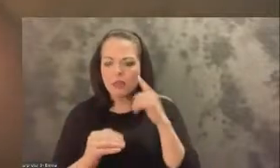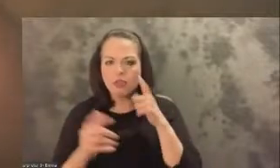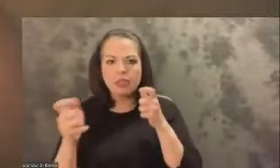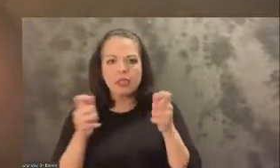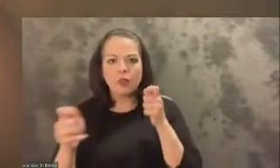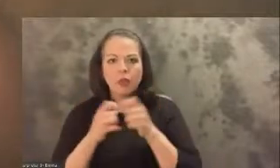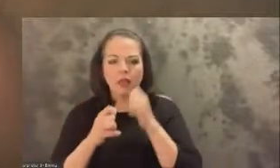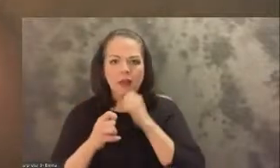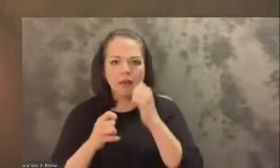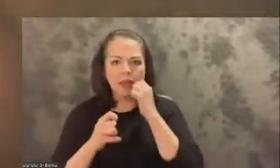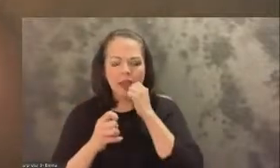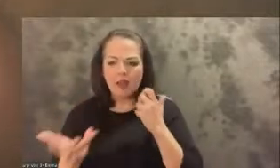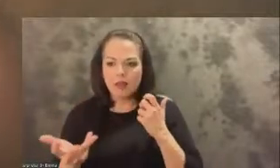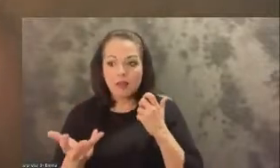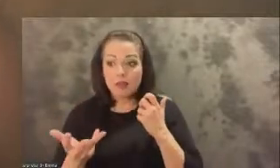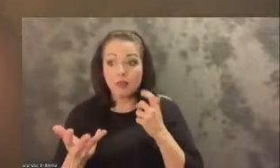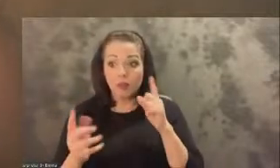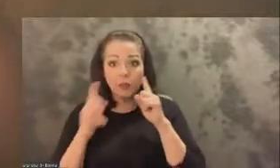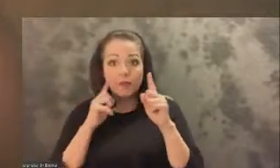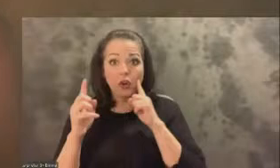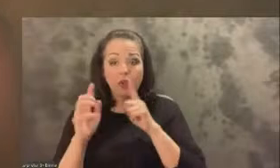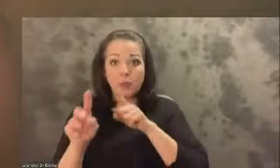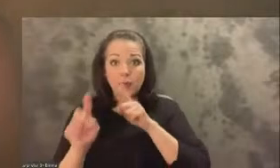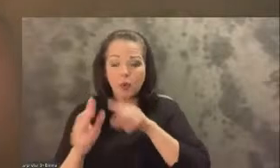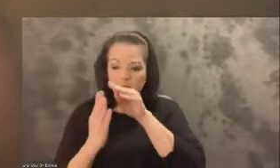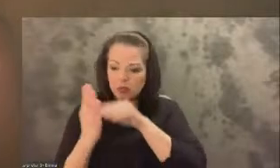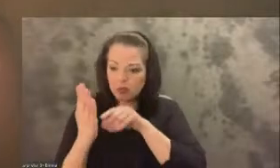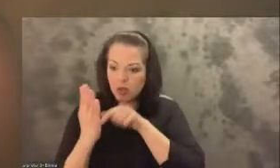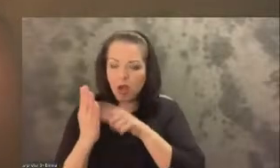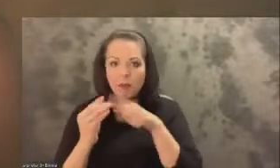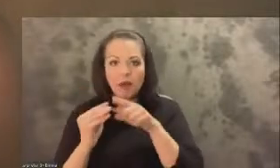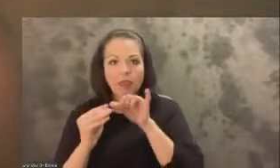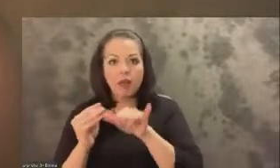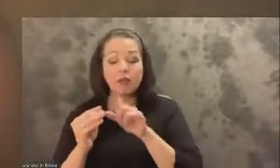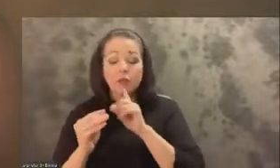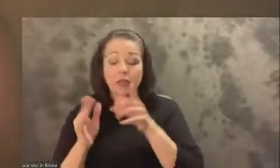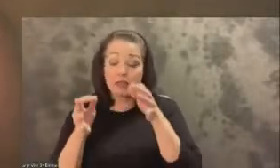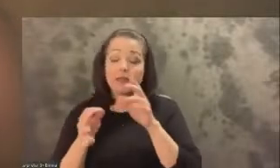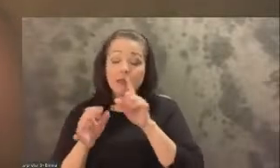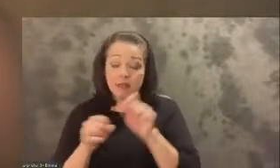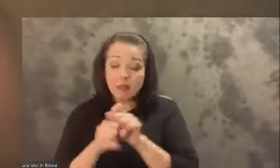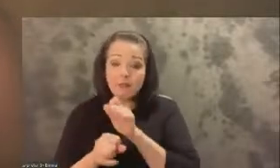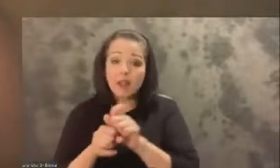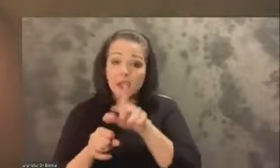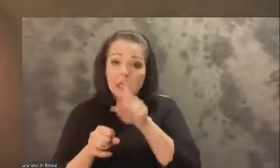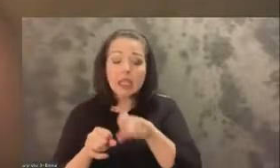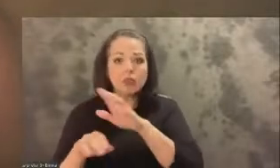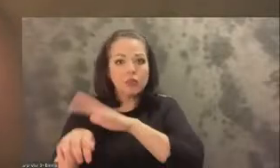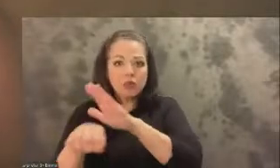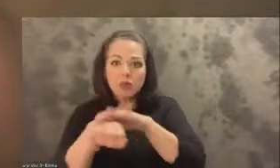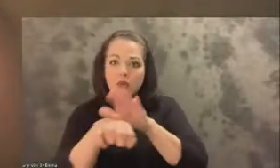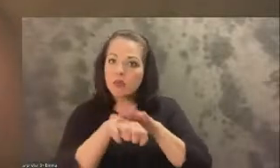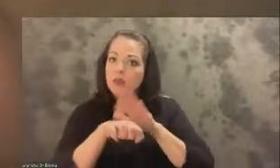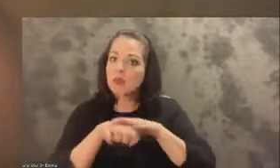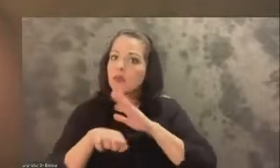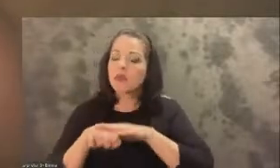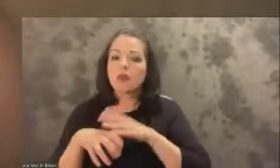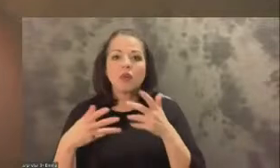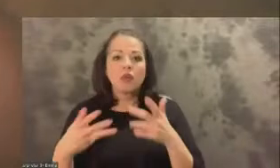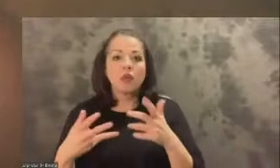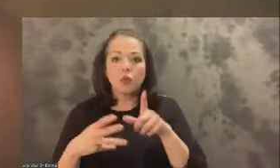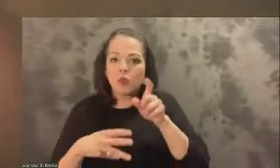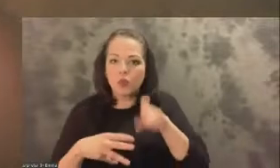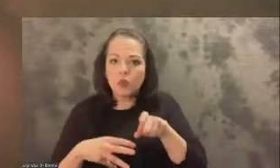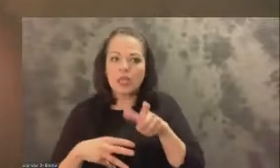day in and day out. So I think we definitely need to sound the alarm with the fact that you need to